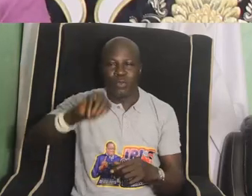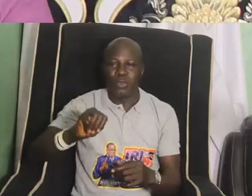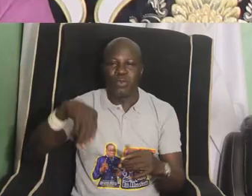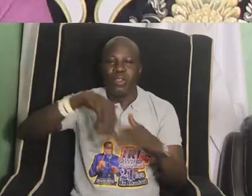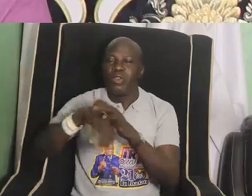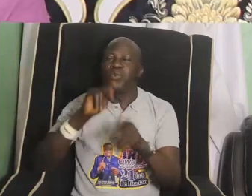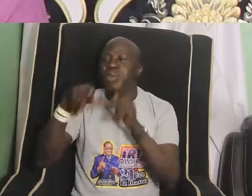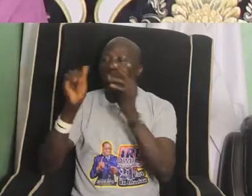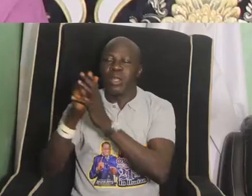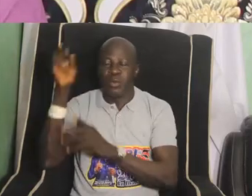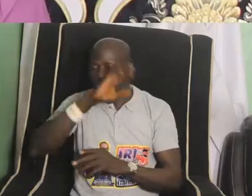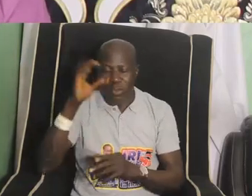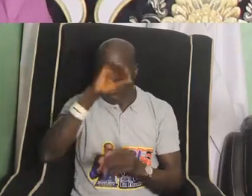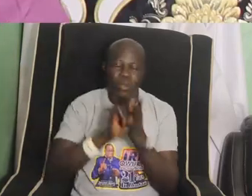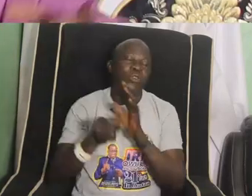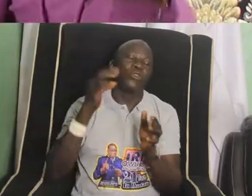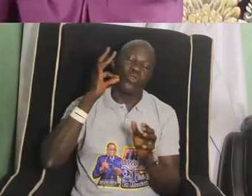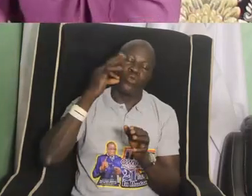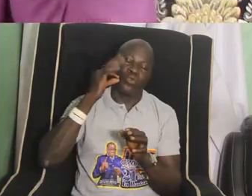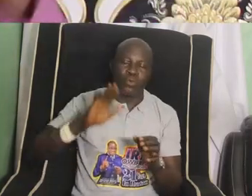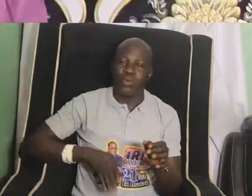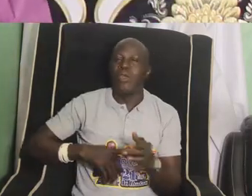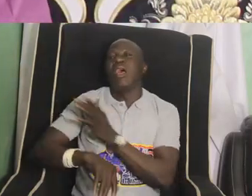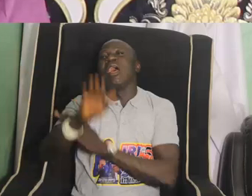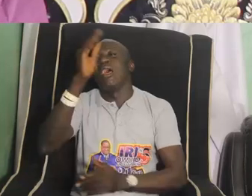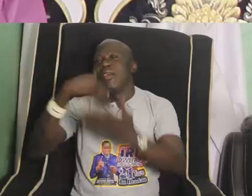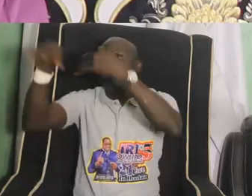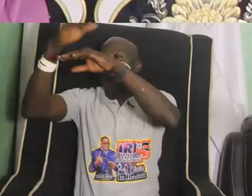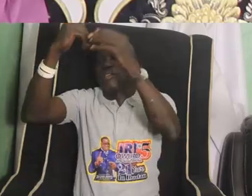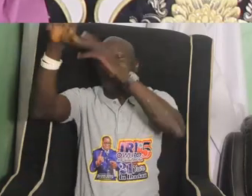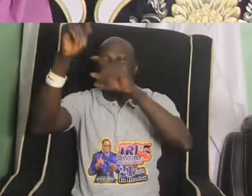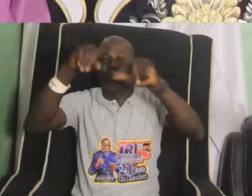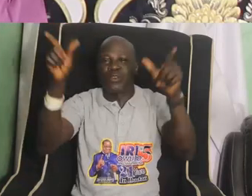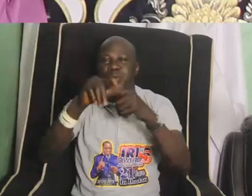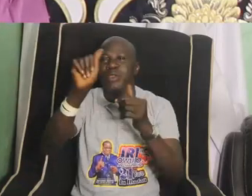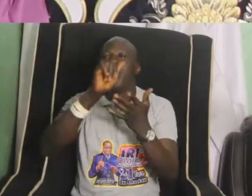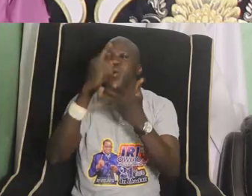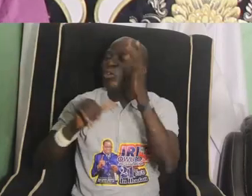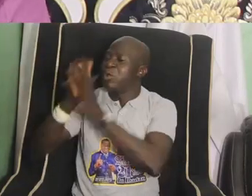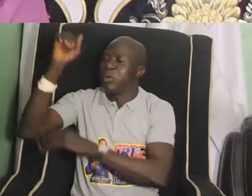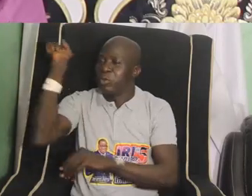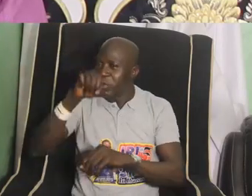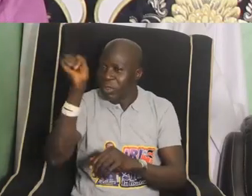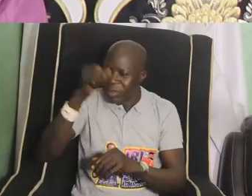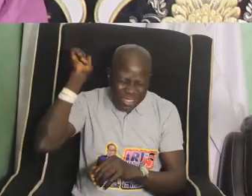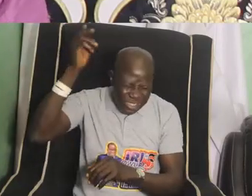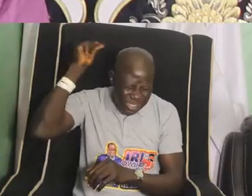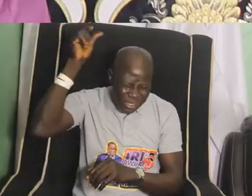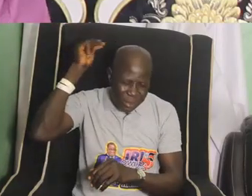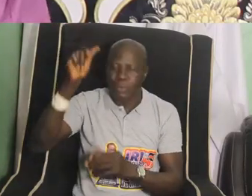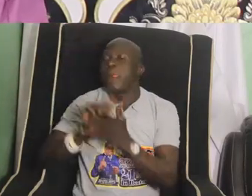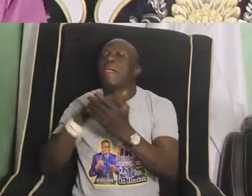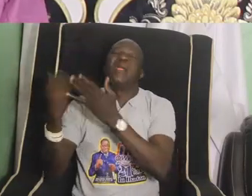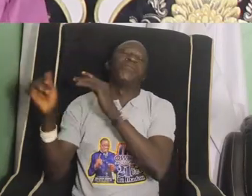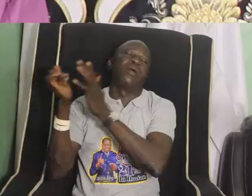you, Jesus. You trust in God for fruits of the womb. God will locate it in Jesus. What have been knocking down for a